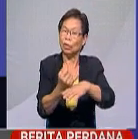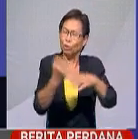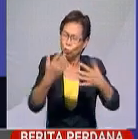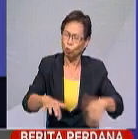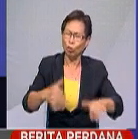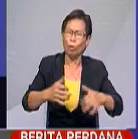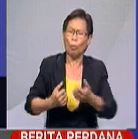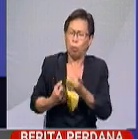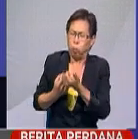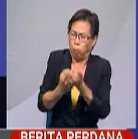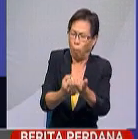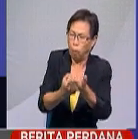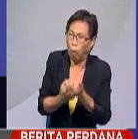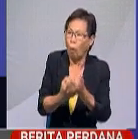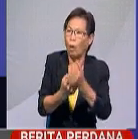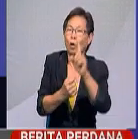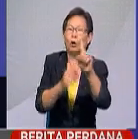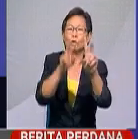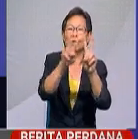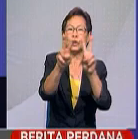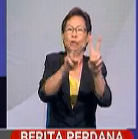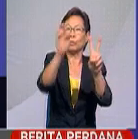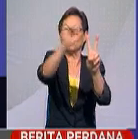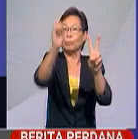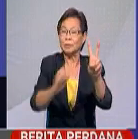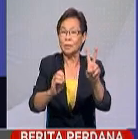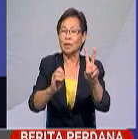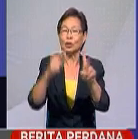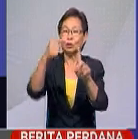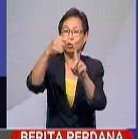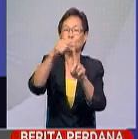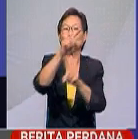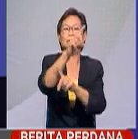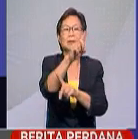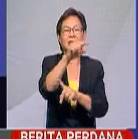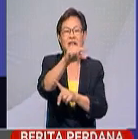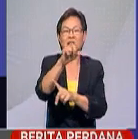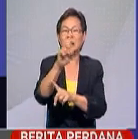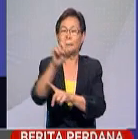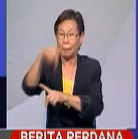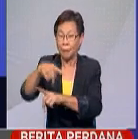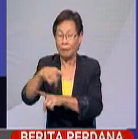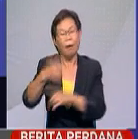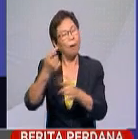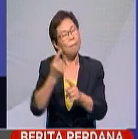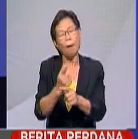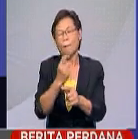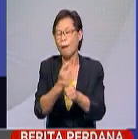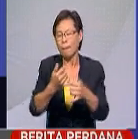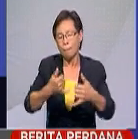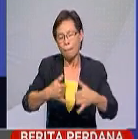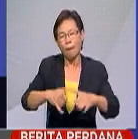has contributed 22% to the GDP, and it remains